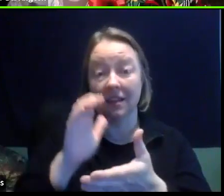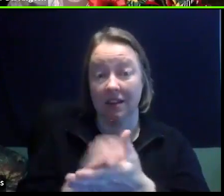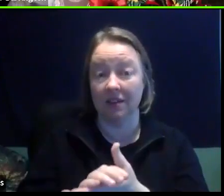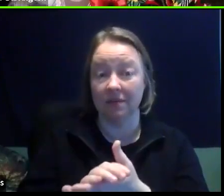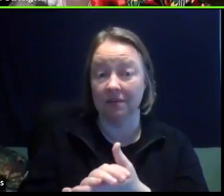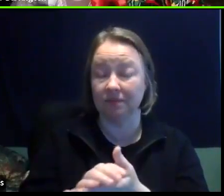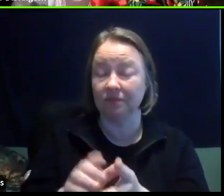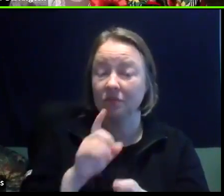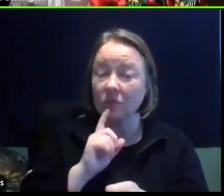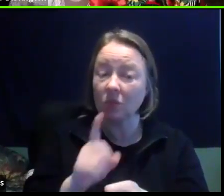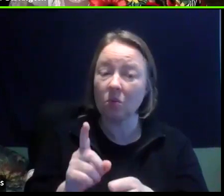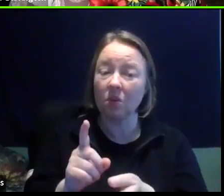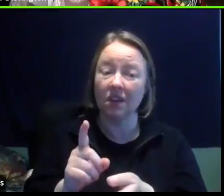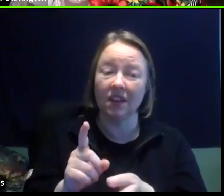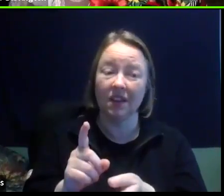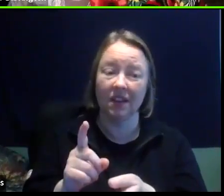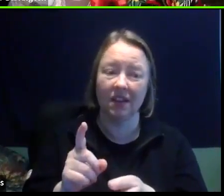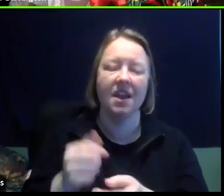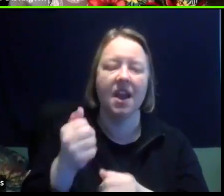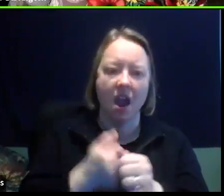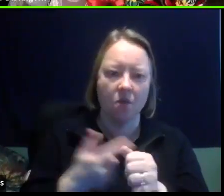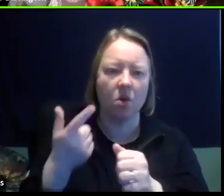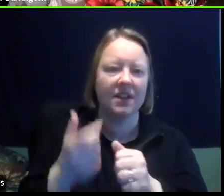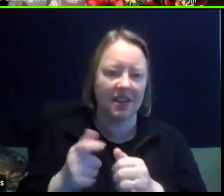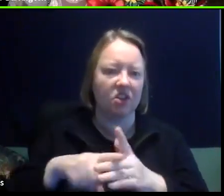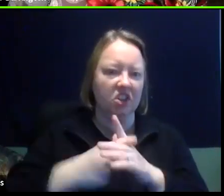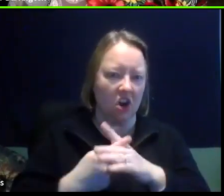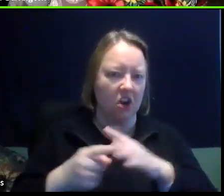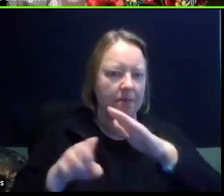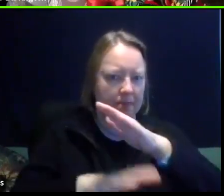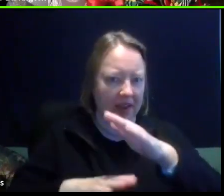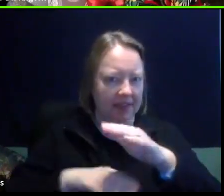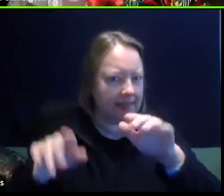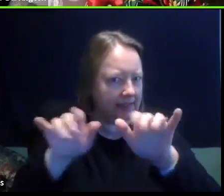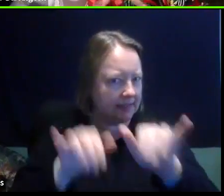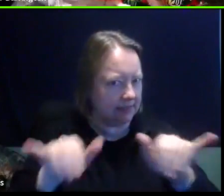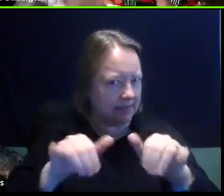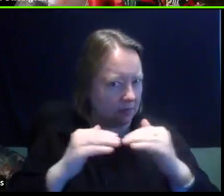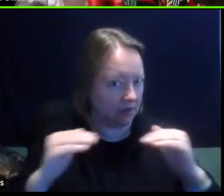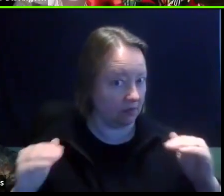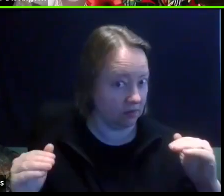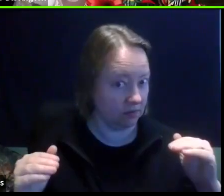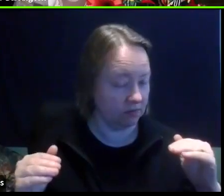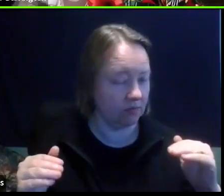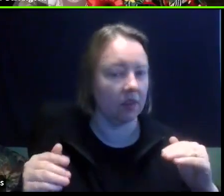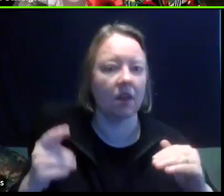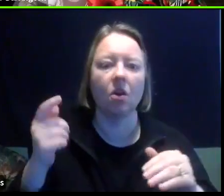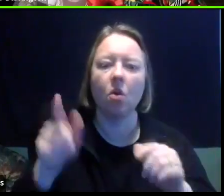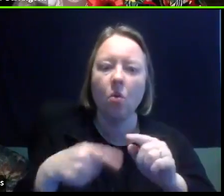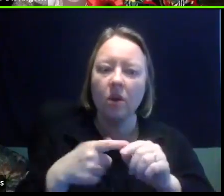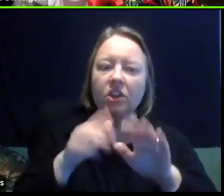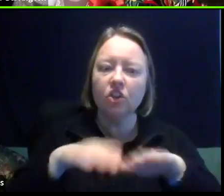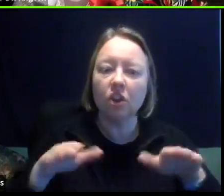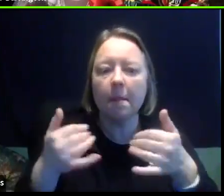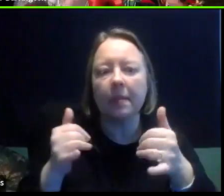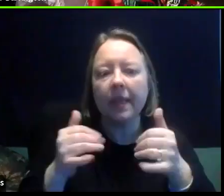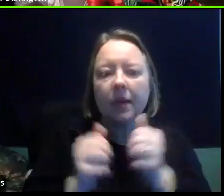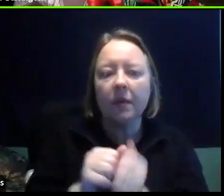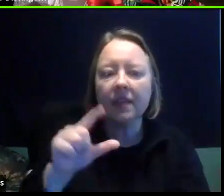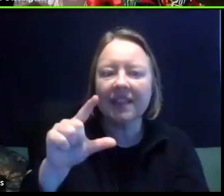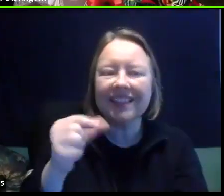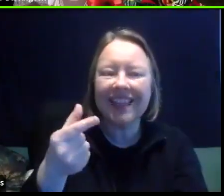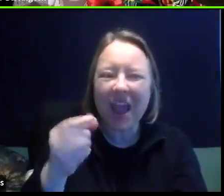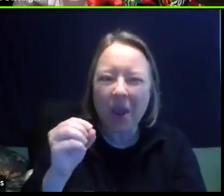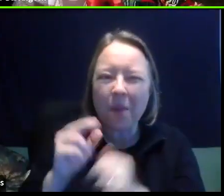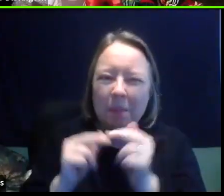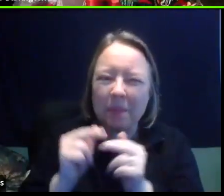that it truly has leveled the playing ground. It gives us an opportunity to, you know, when children play with Legos, they don't like the